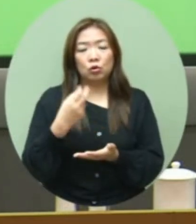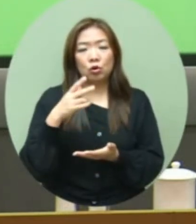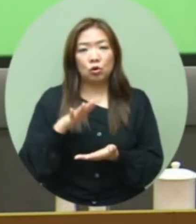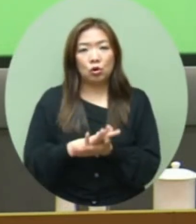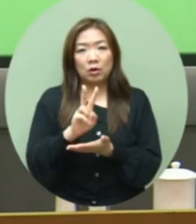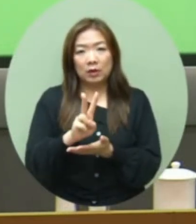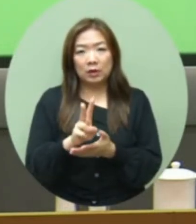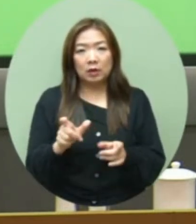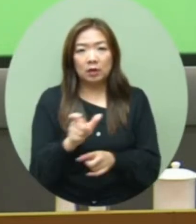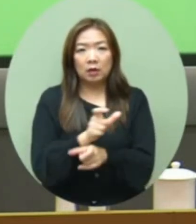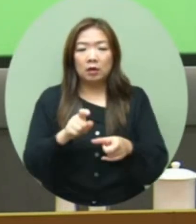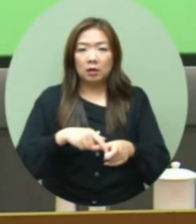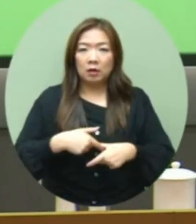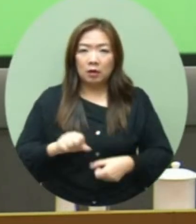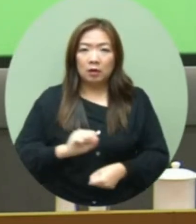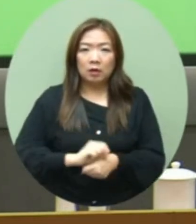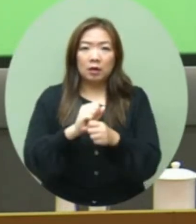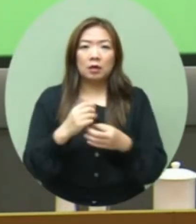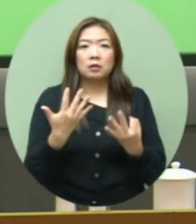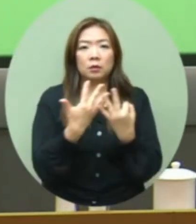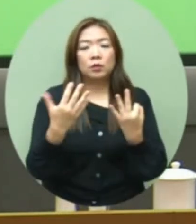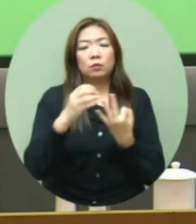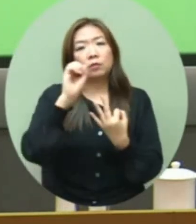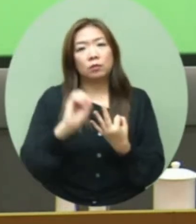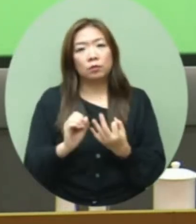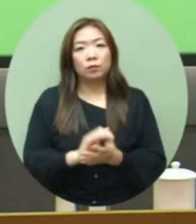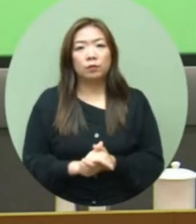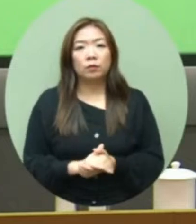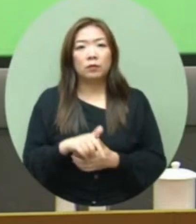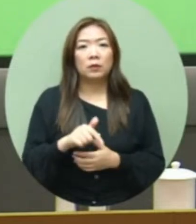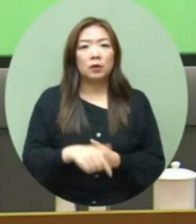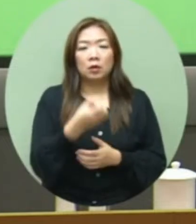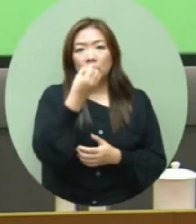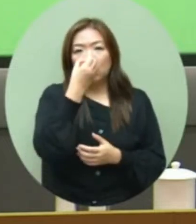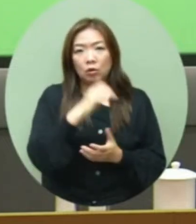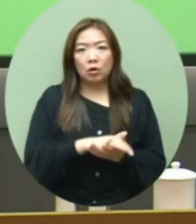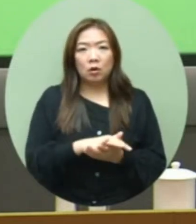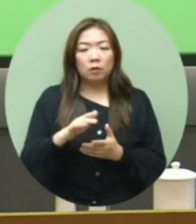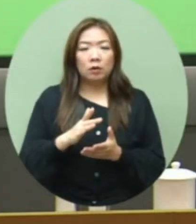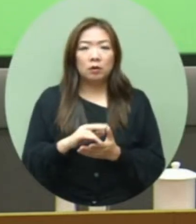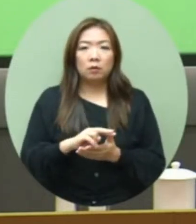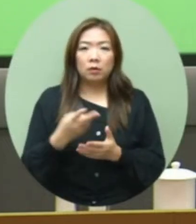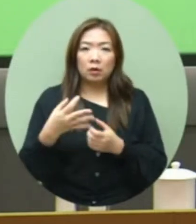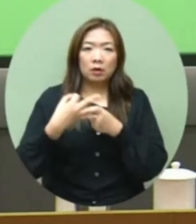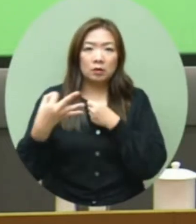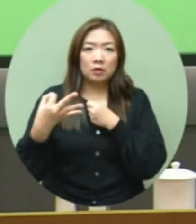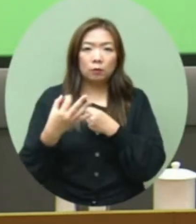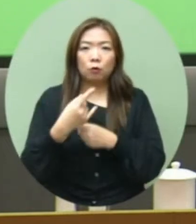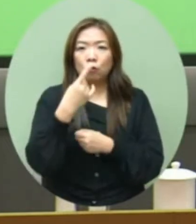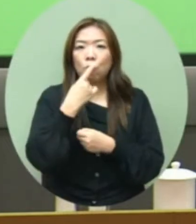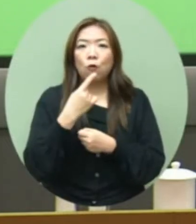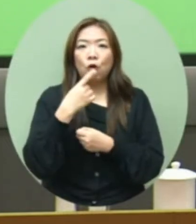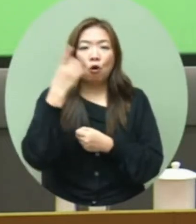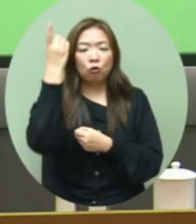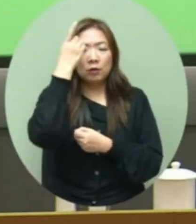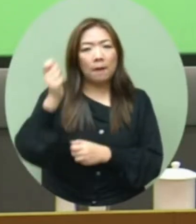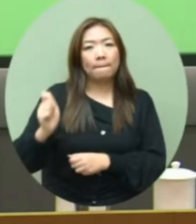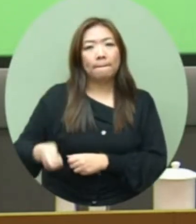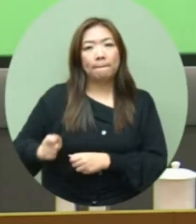and an increase by about 1,000 jobs. The income for that sector has increased by about